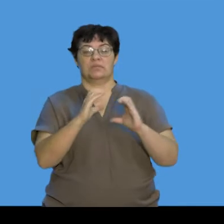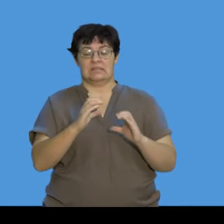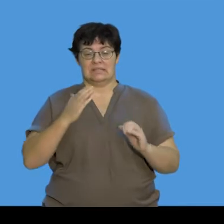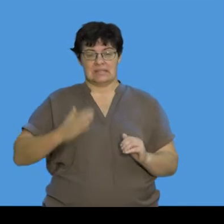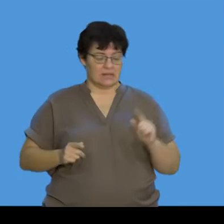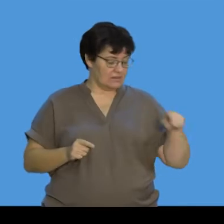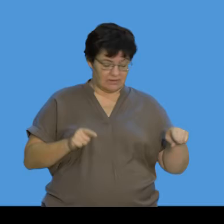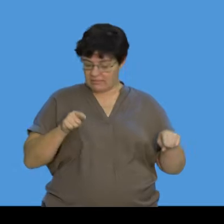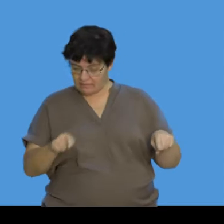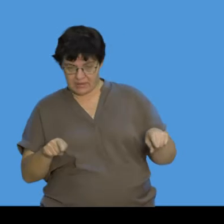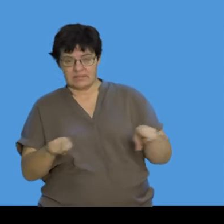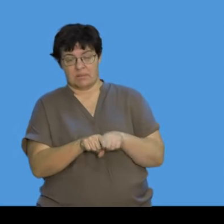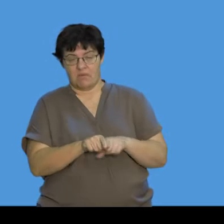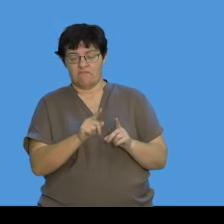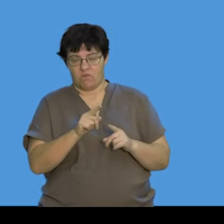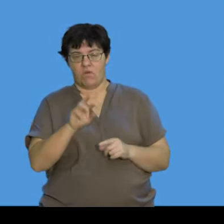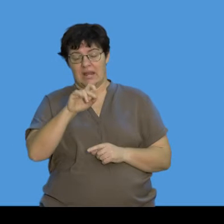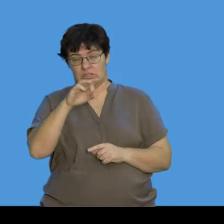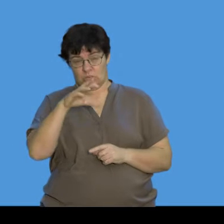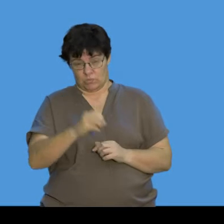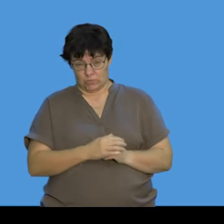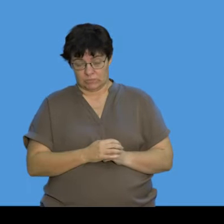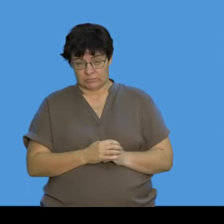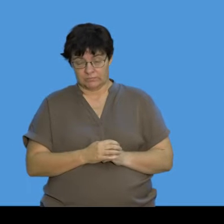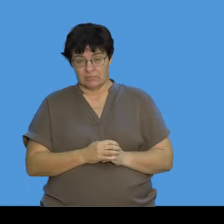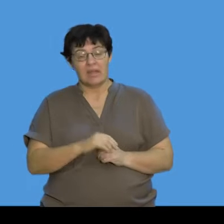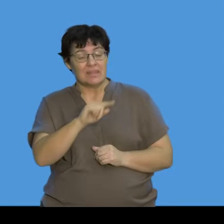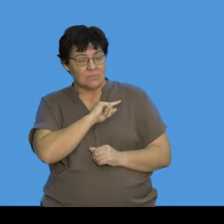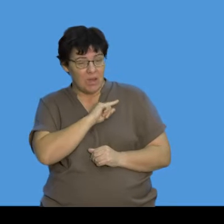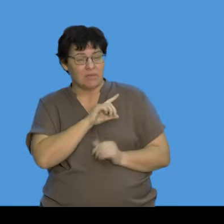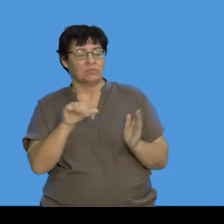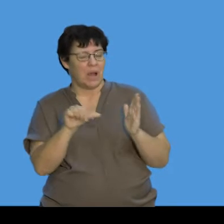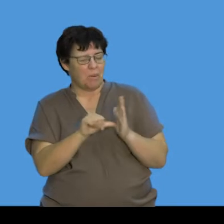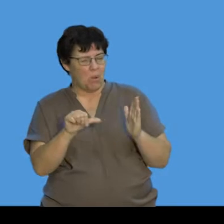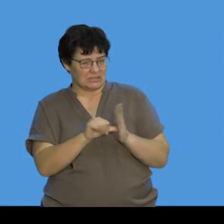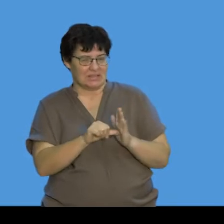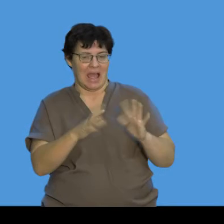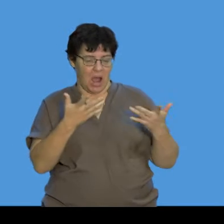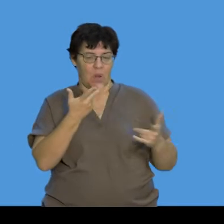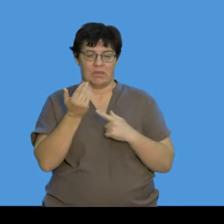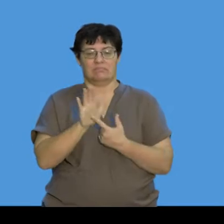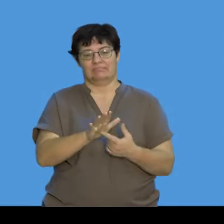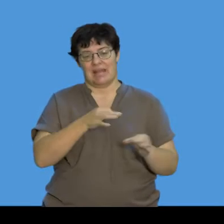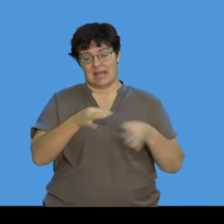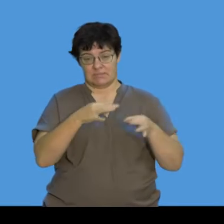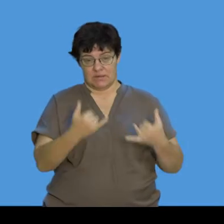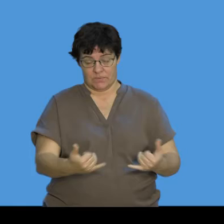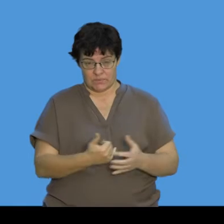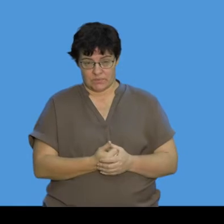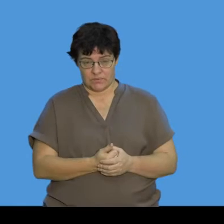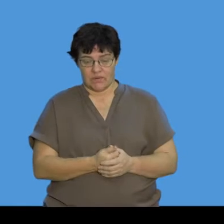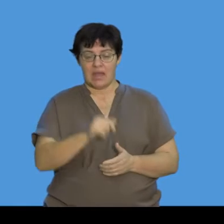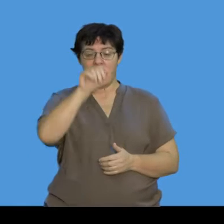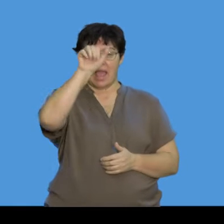sides in terms of those ratios. And it's important for you to know them the way I've just tried to show you in terms of A,